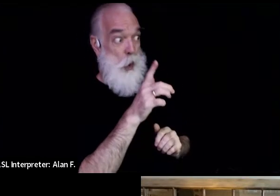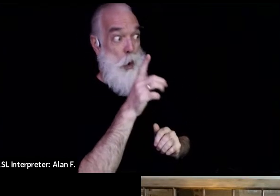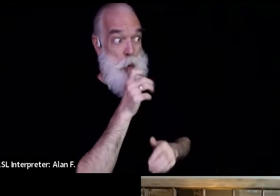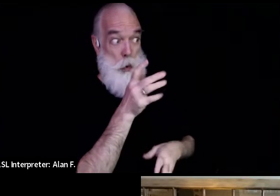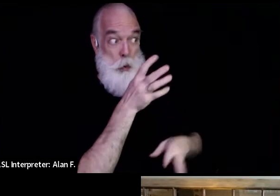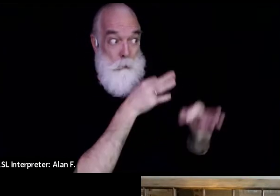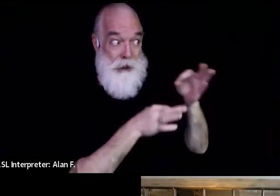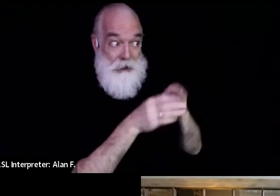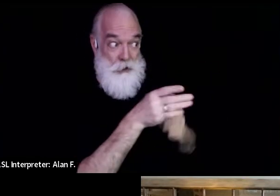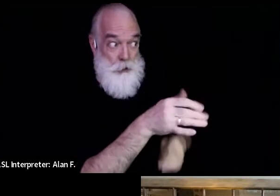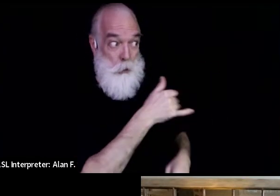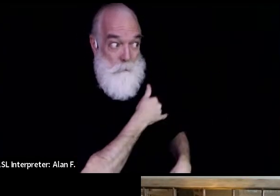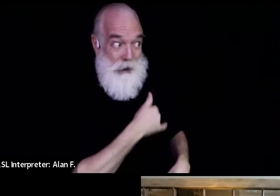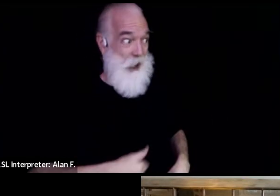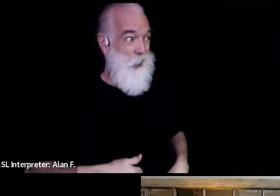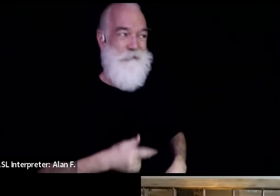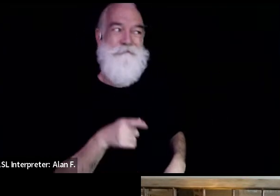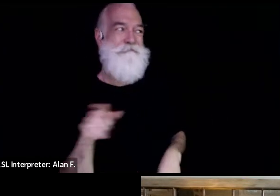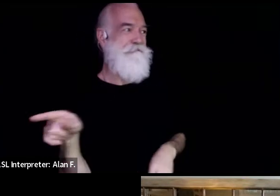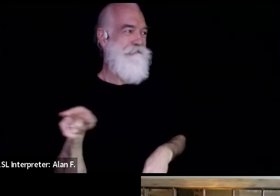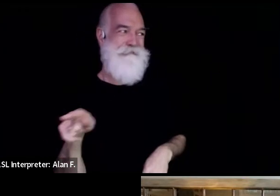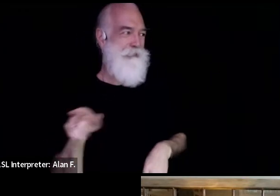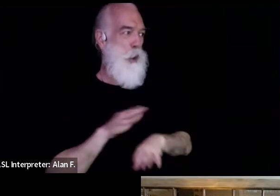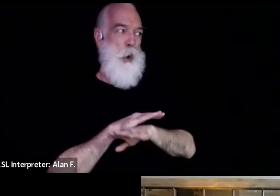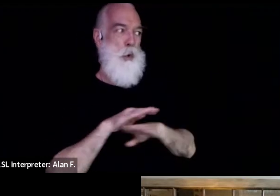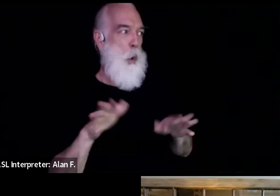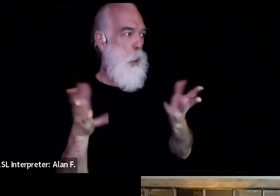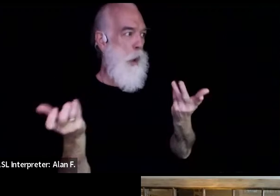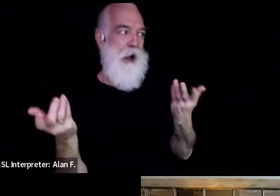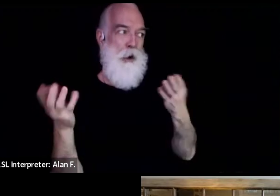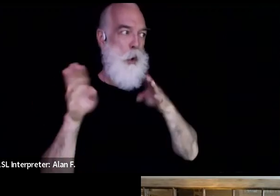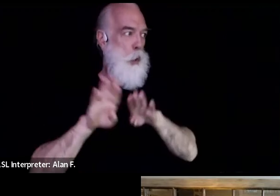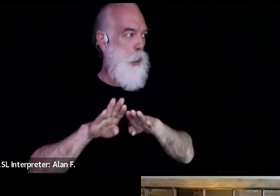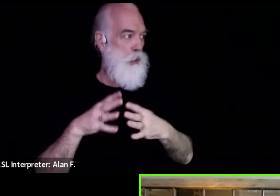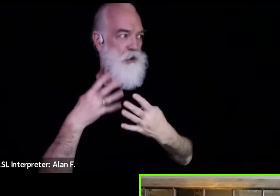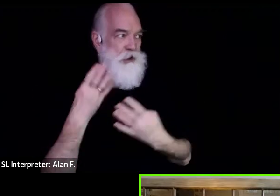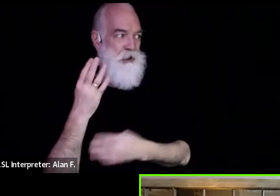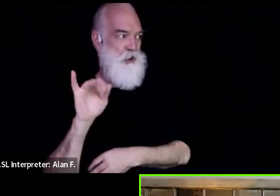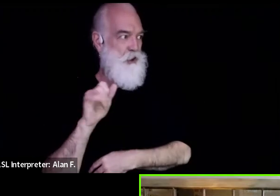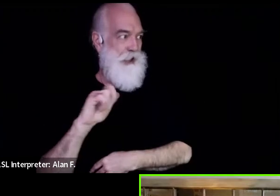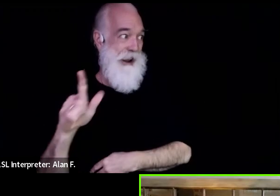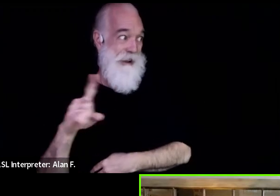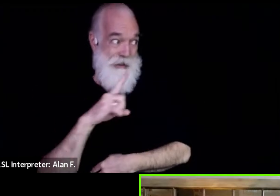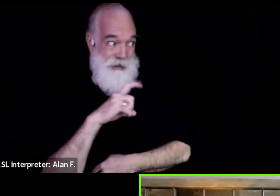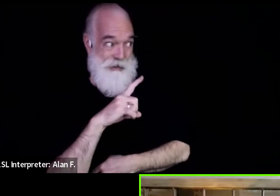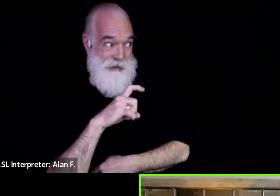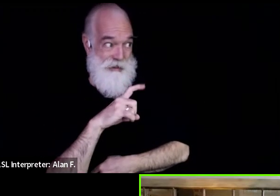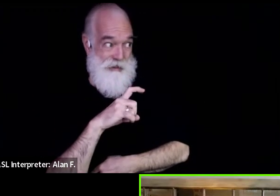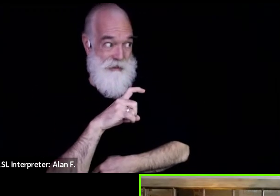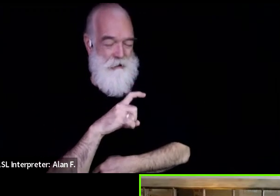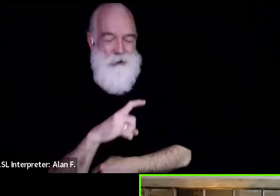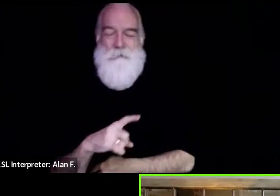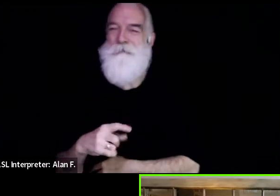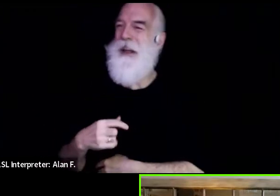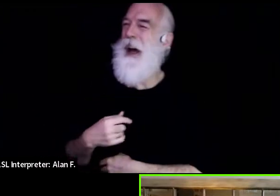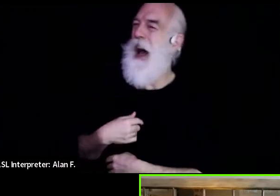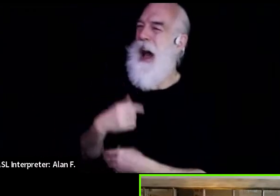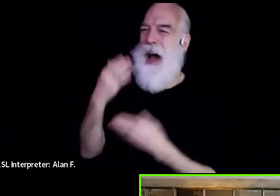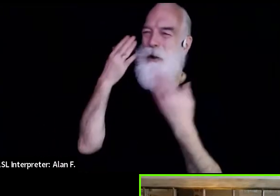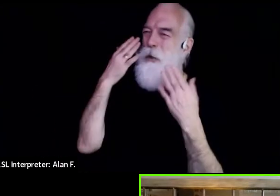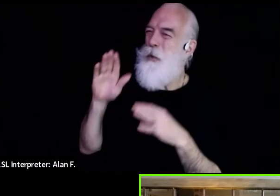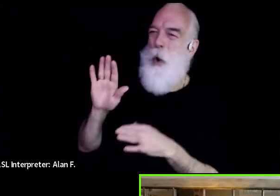is not committed to closing down the jail at this point? Are they moving in this direction? Well, I can't speak to what his commitment